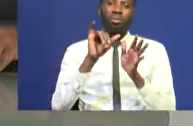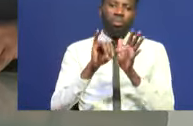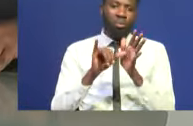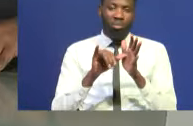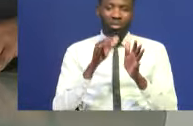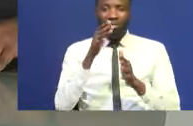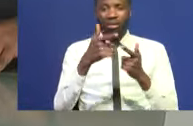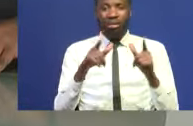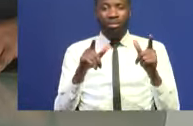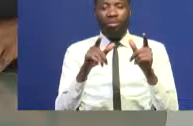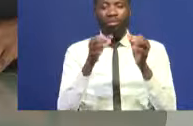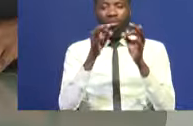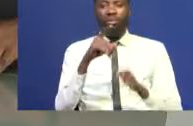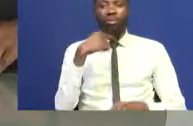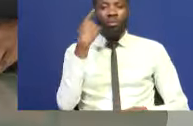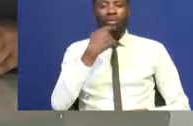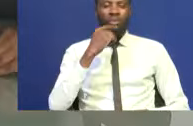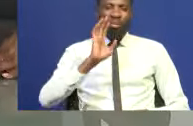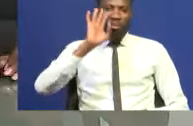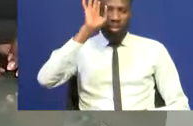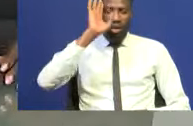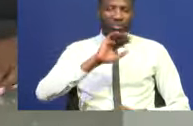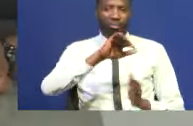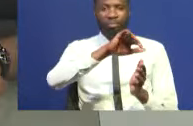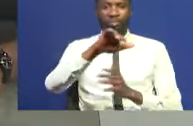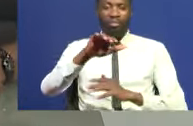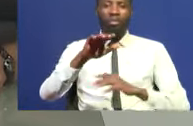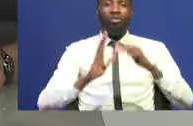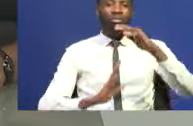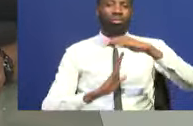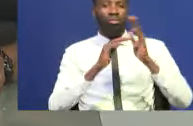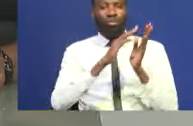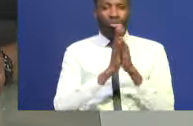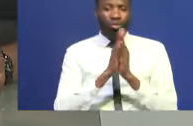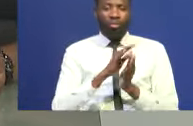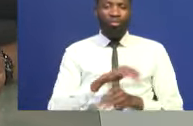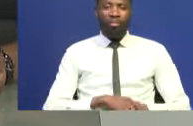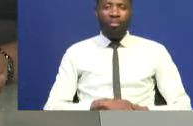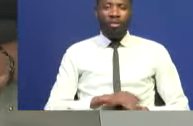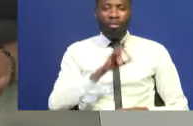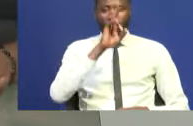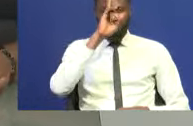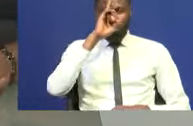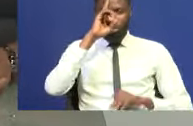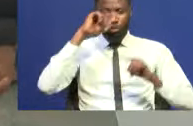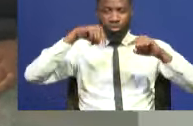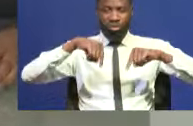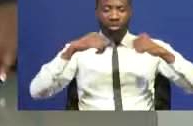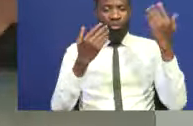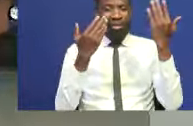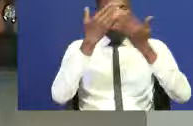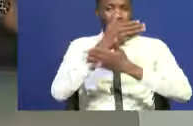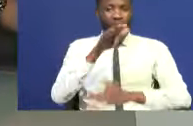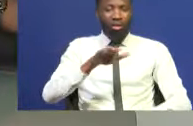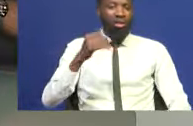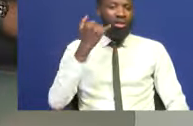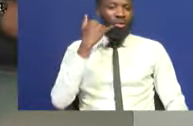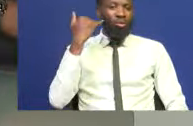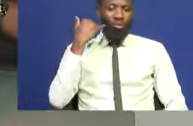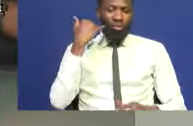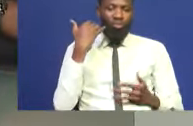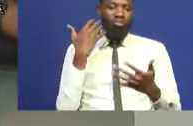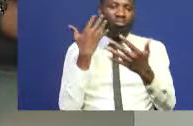is Byron Abuli. Straight to our top story now. Police in Nakuru have tonight arrested 7 suspects and recovered